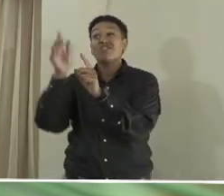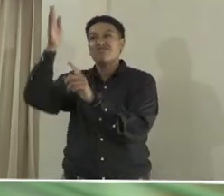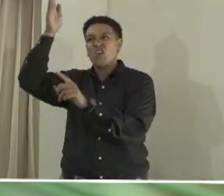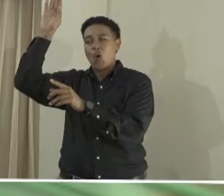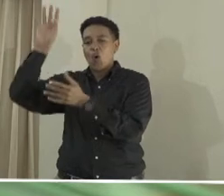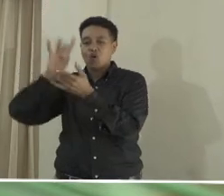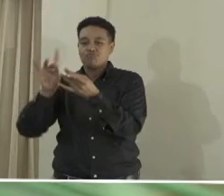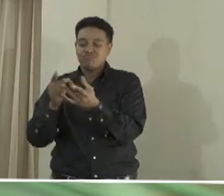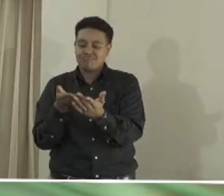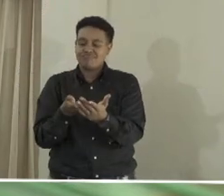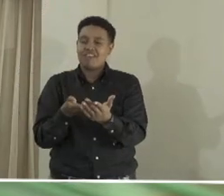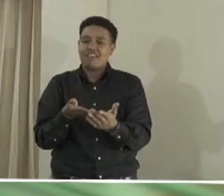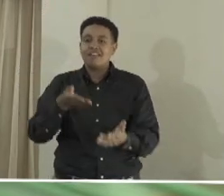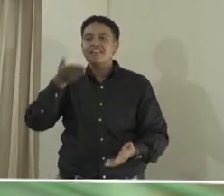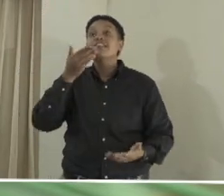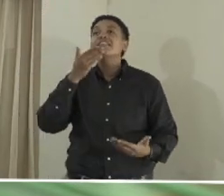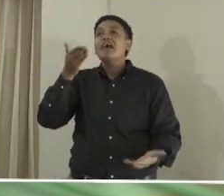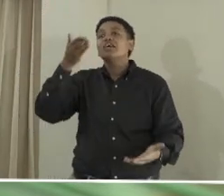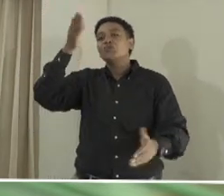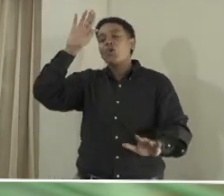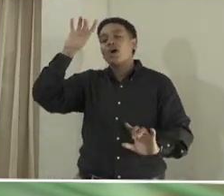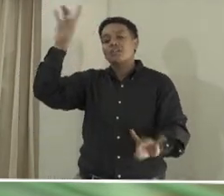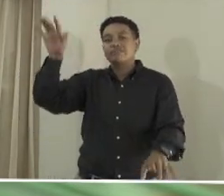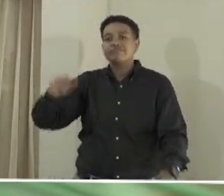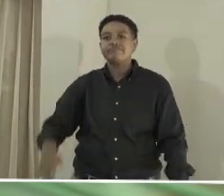of the Lord.